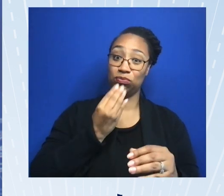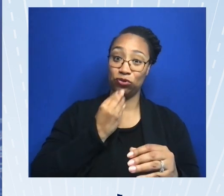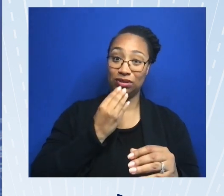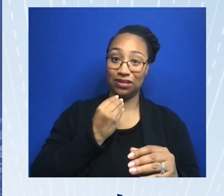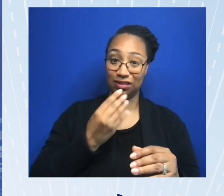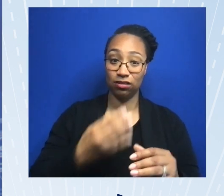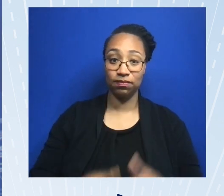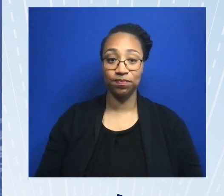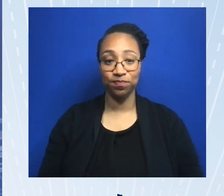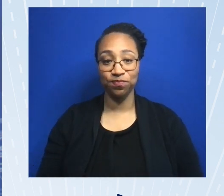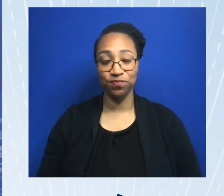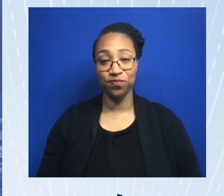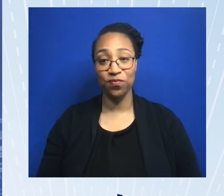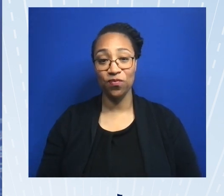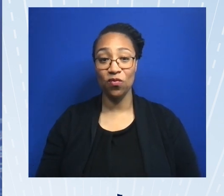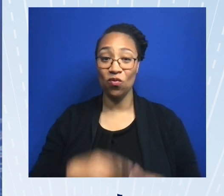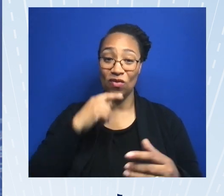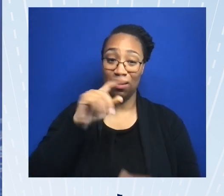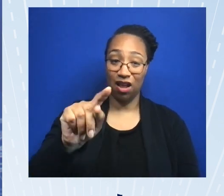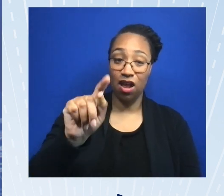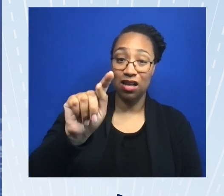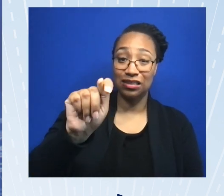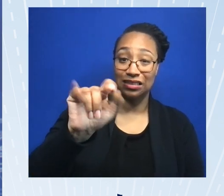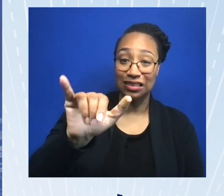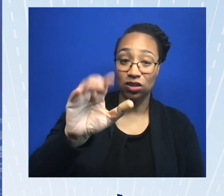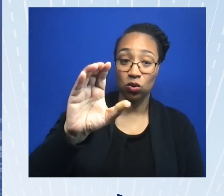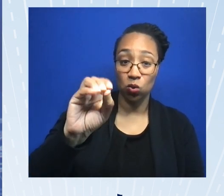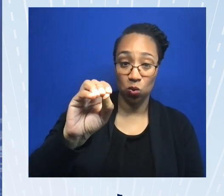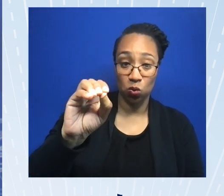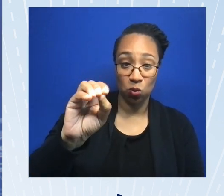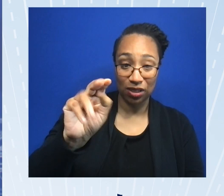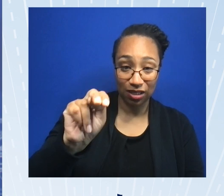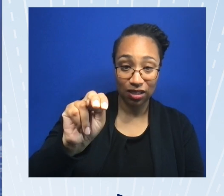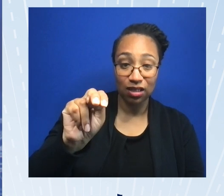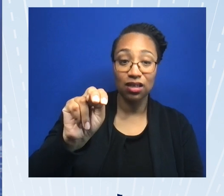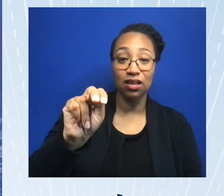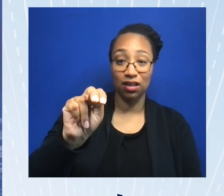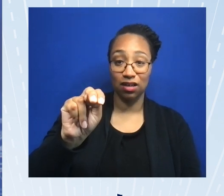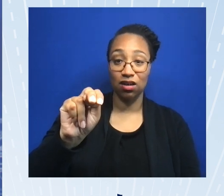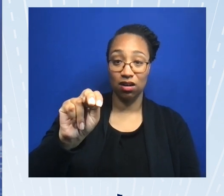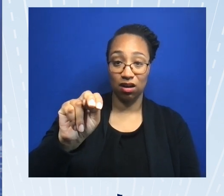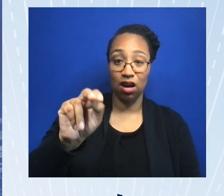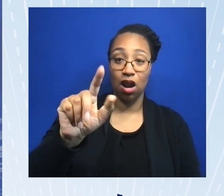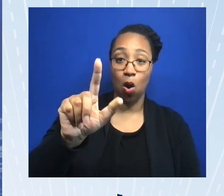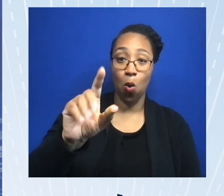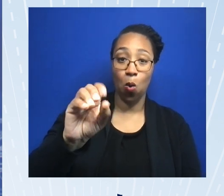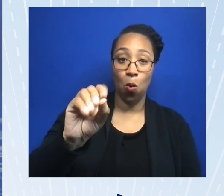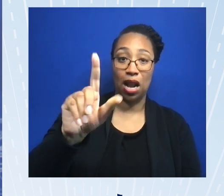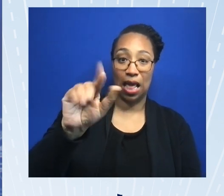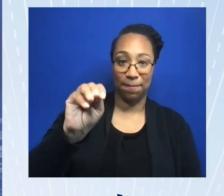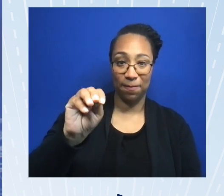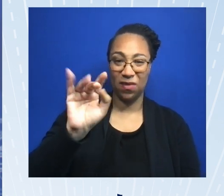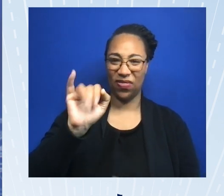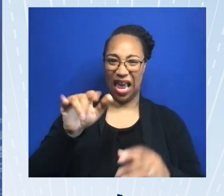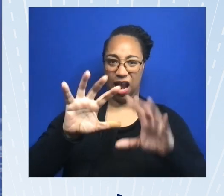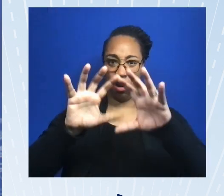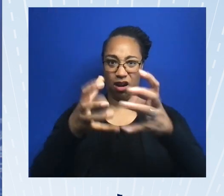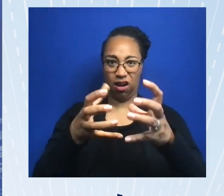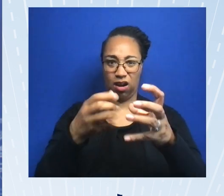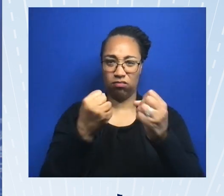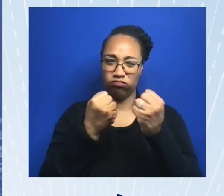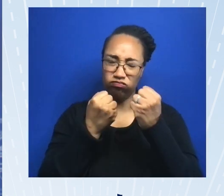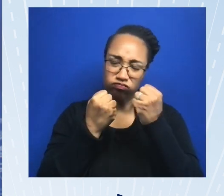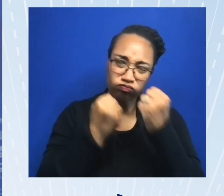to do when it comes to the dangerous threat of anti-Semitism. A firm and unrelenting response